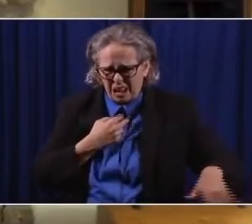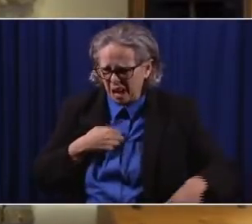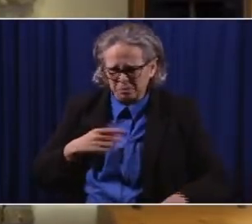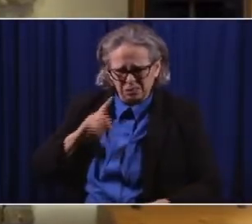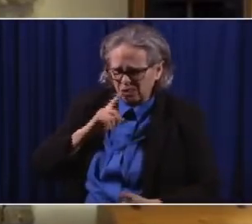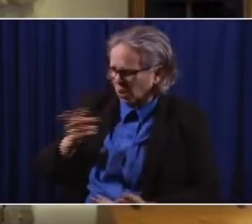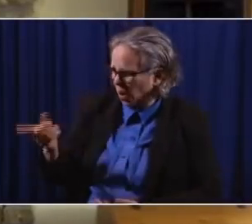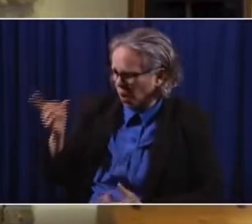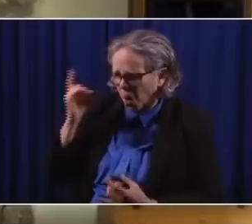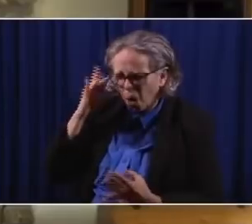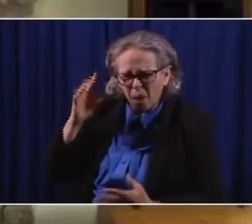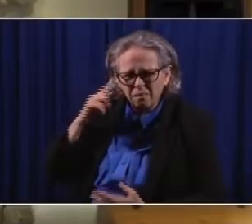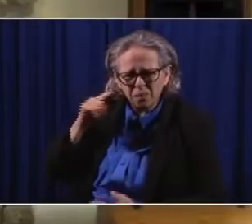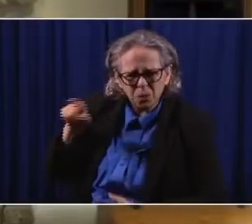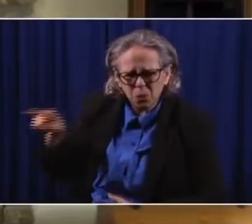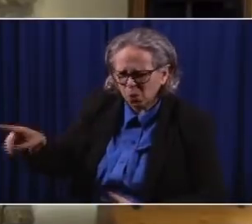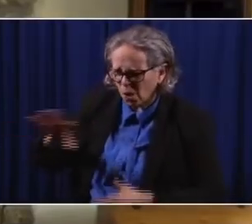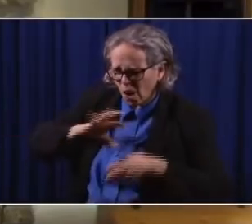must be very